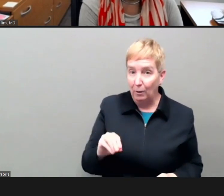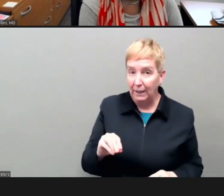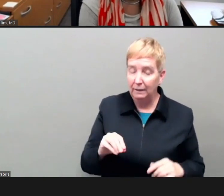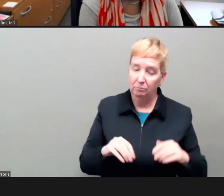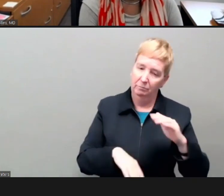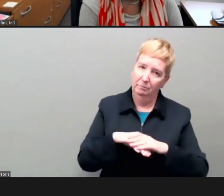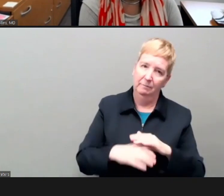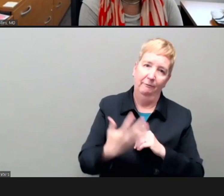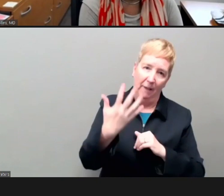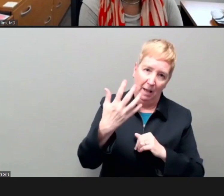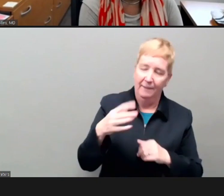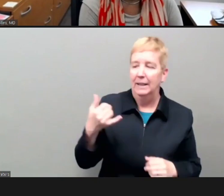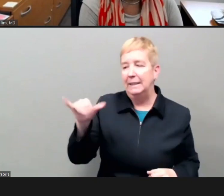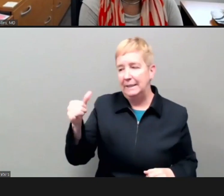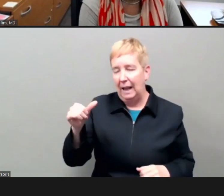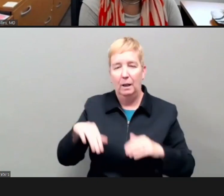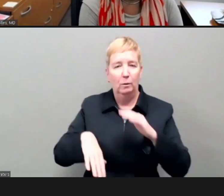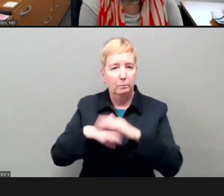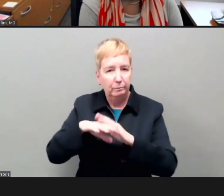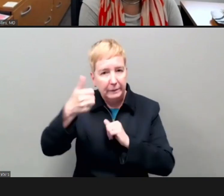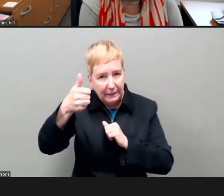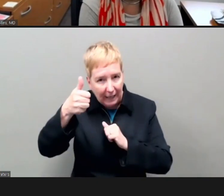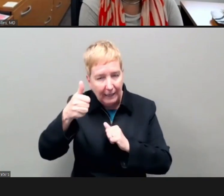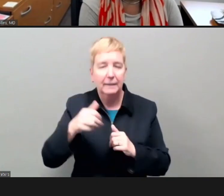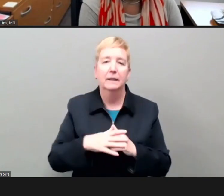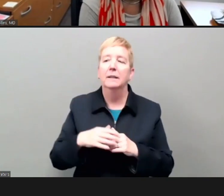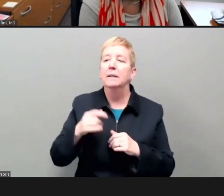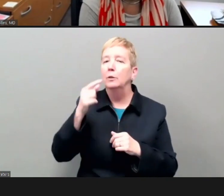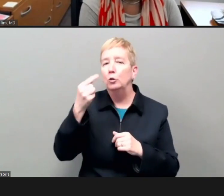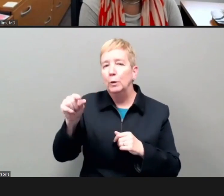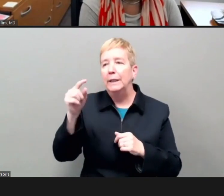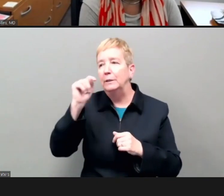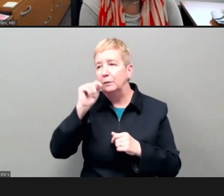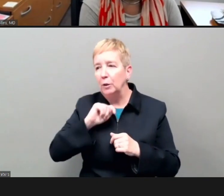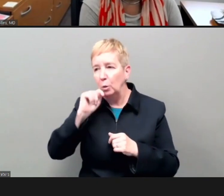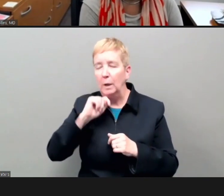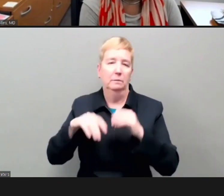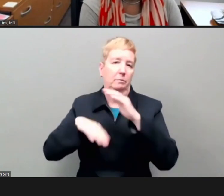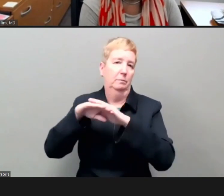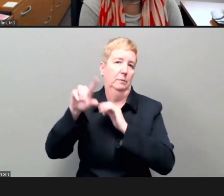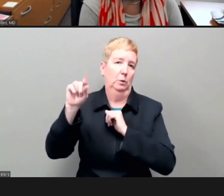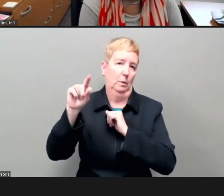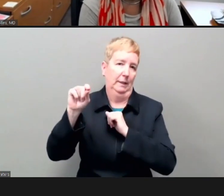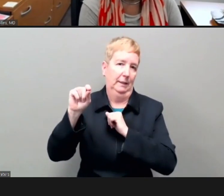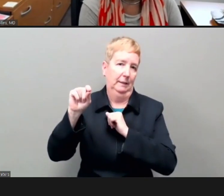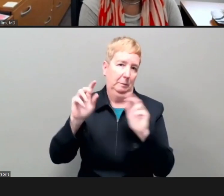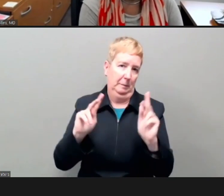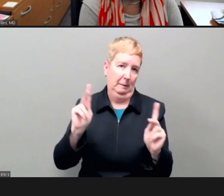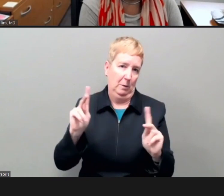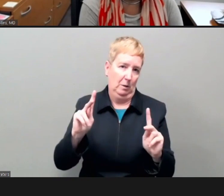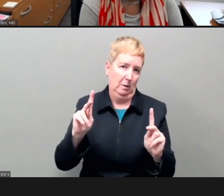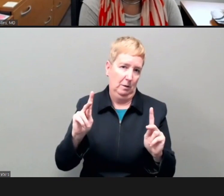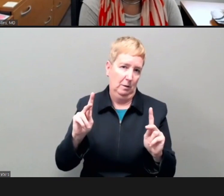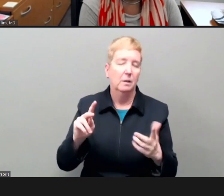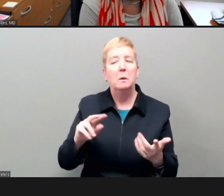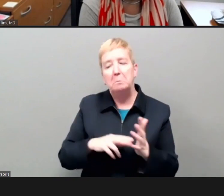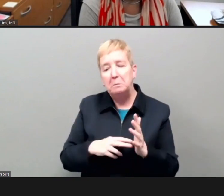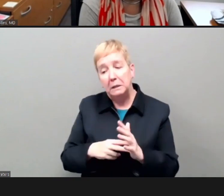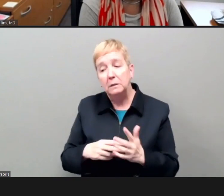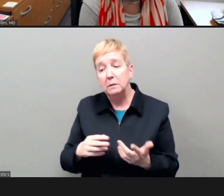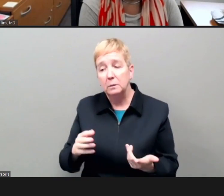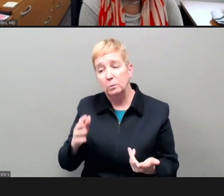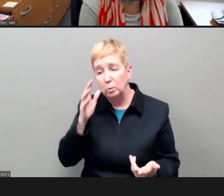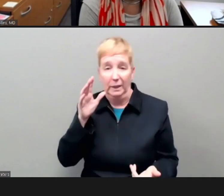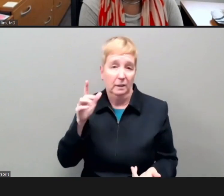5, yellow counties it's 10, and green and turquoise would be 20. So effectively we'll go to 20. And if you